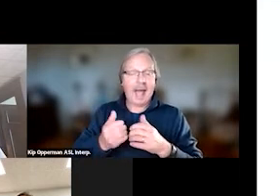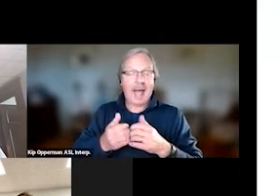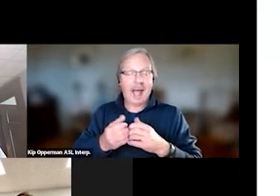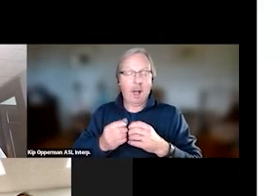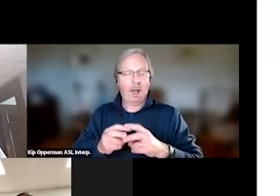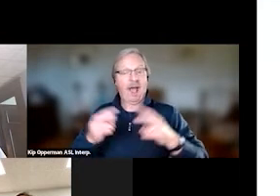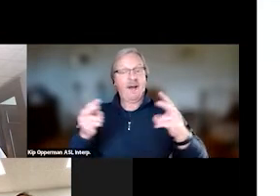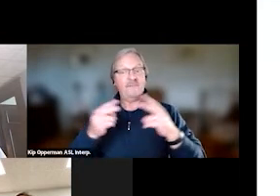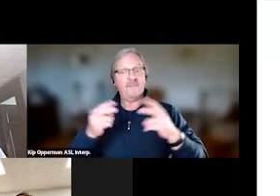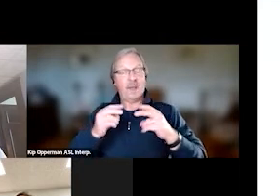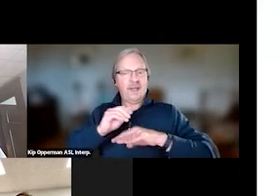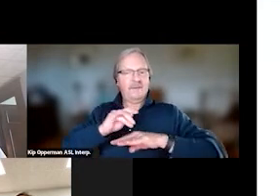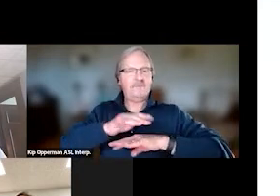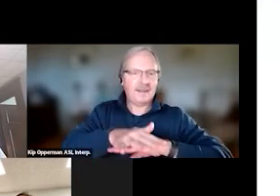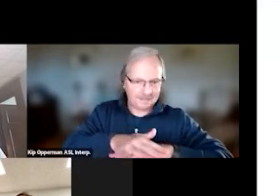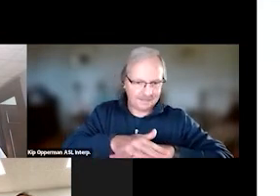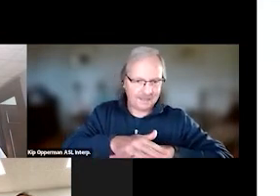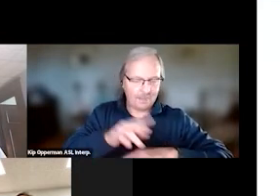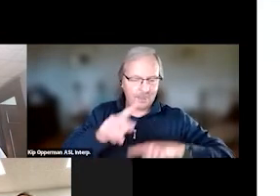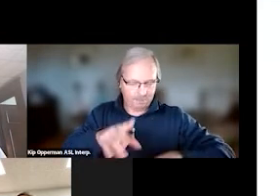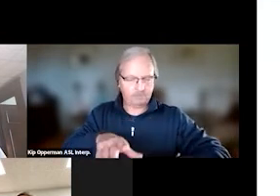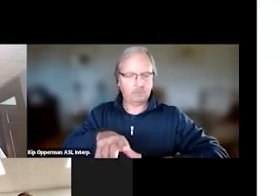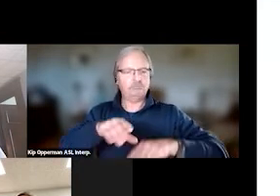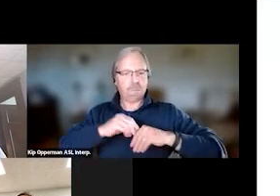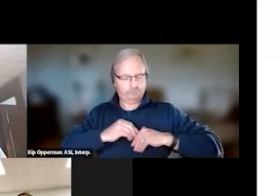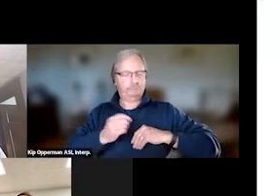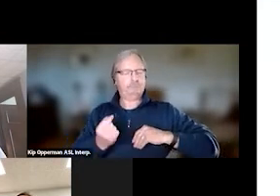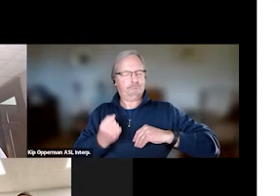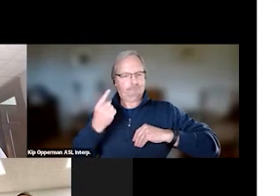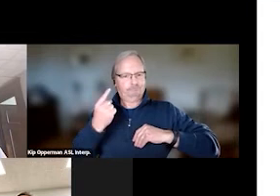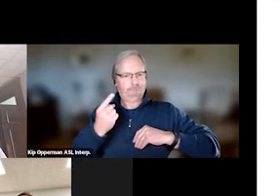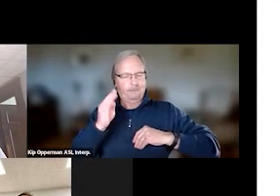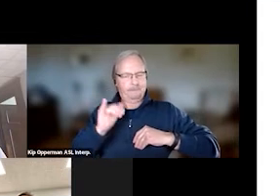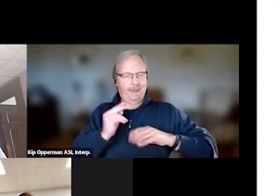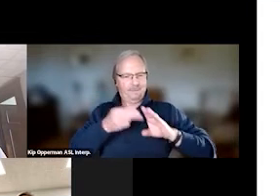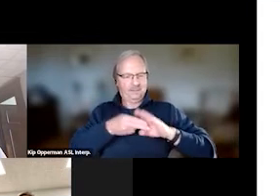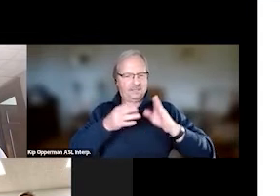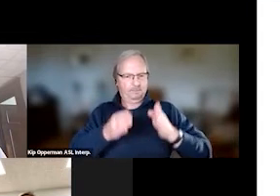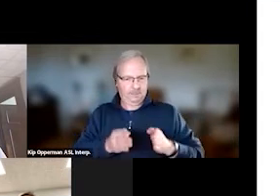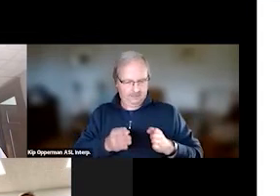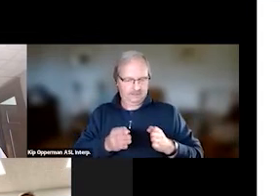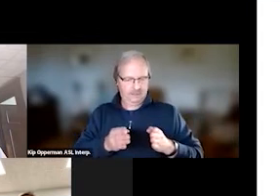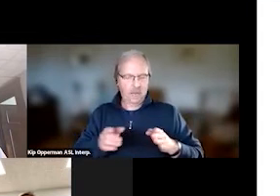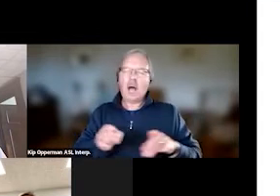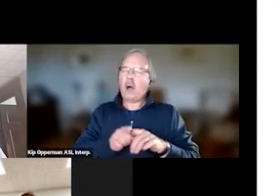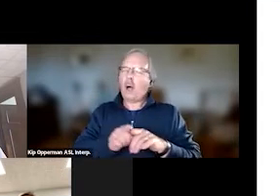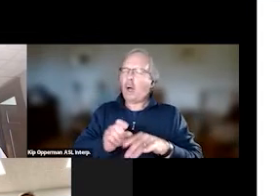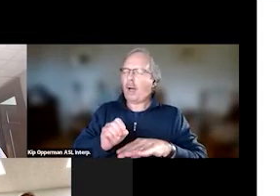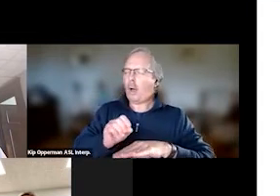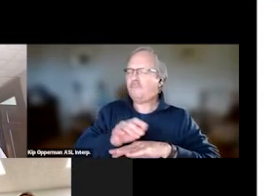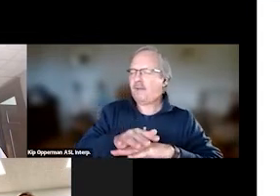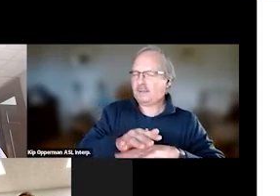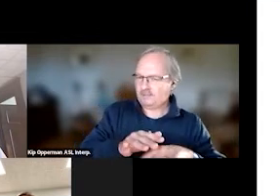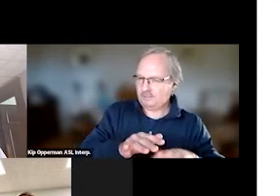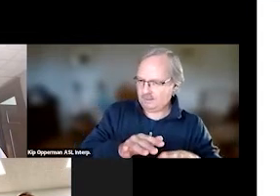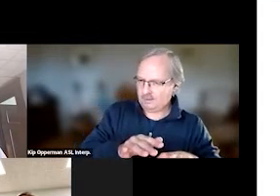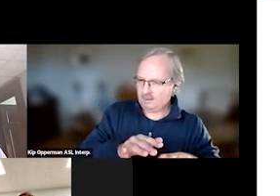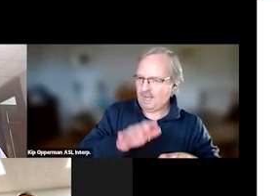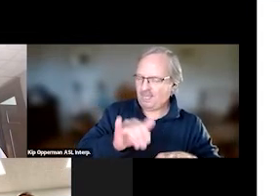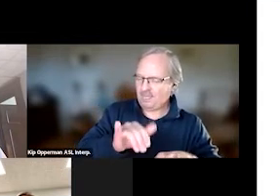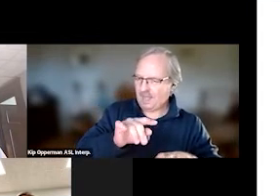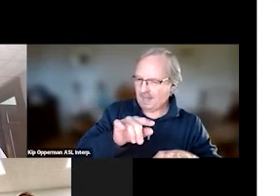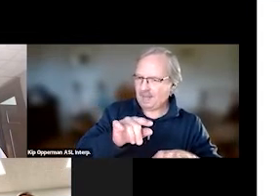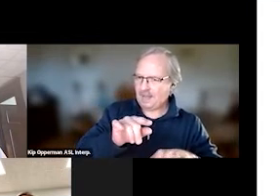injectable buprenorphine was received by participants, but also how effective the oral buprenorphine, so the